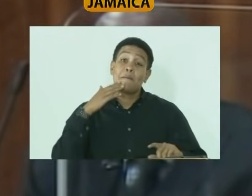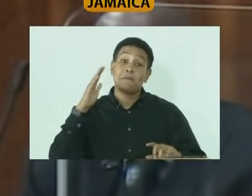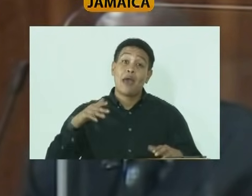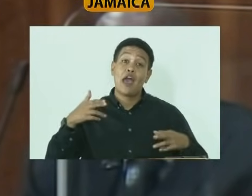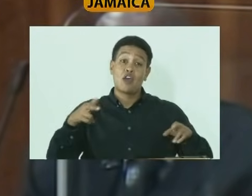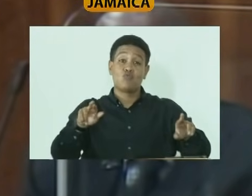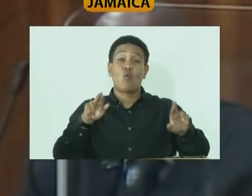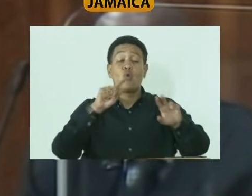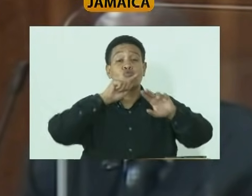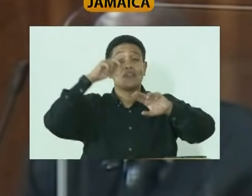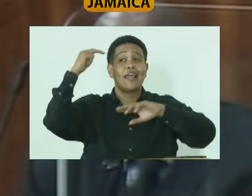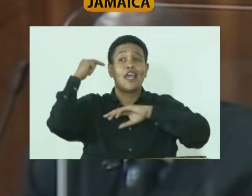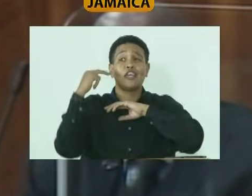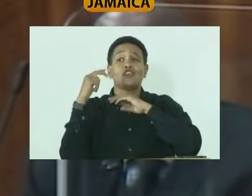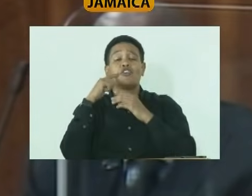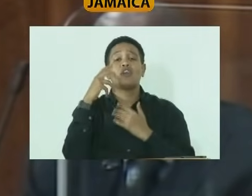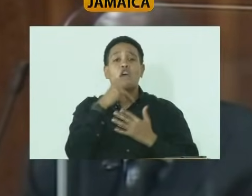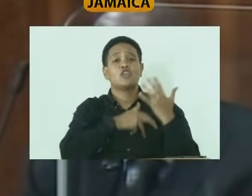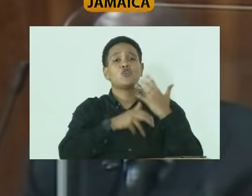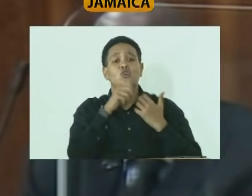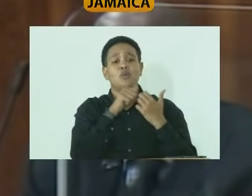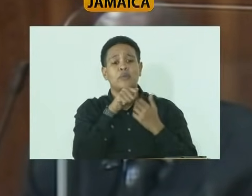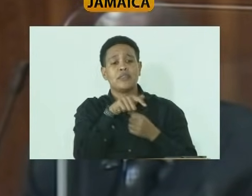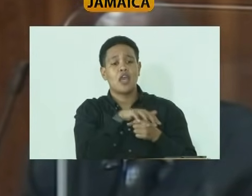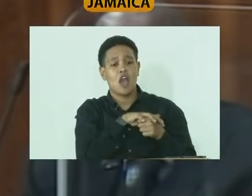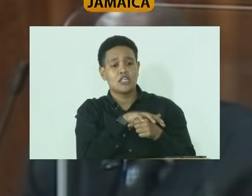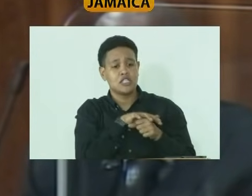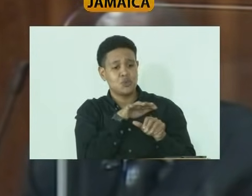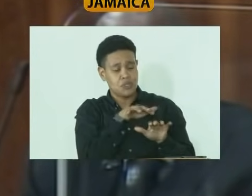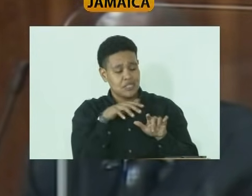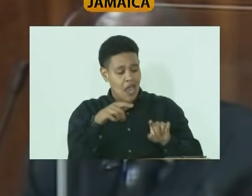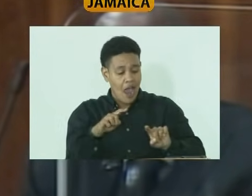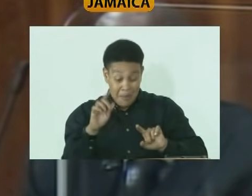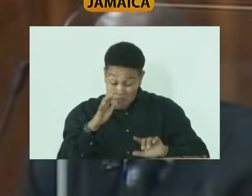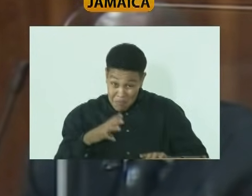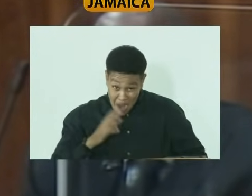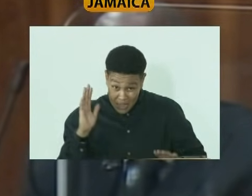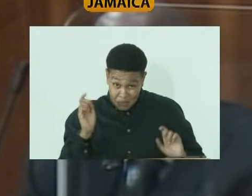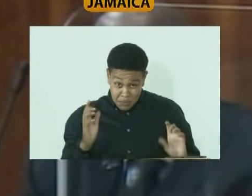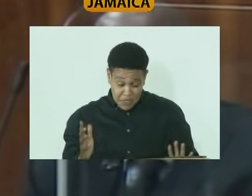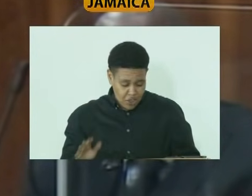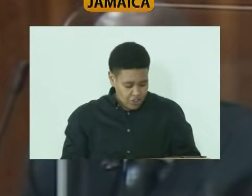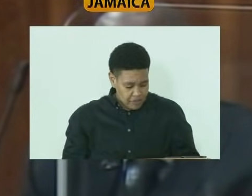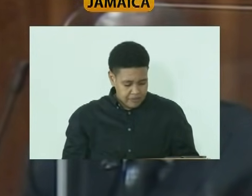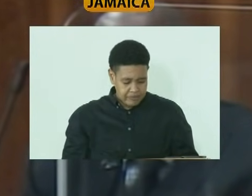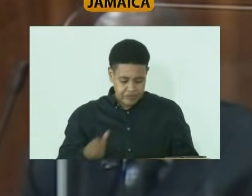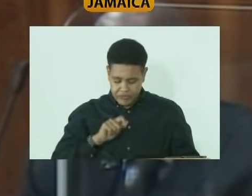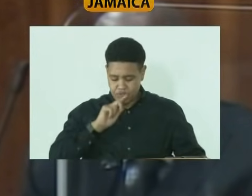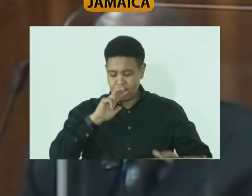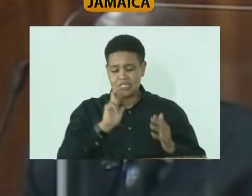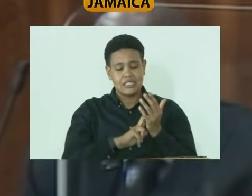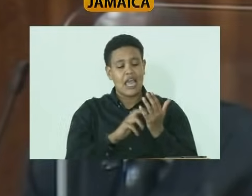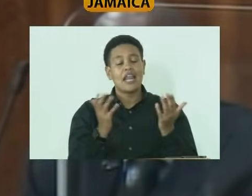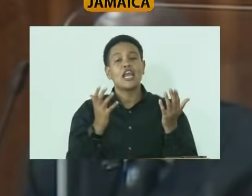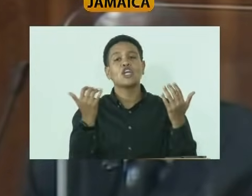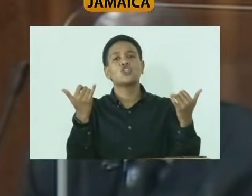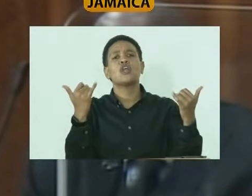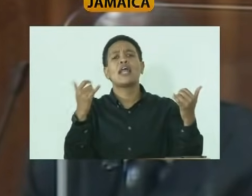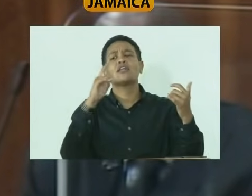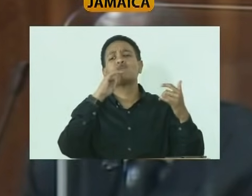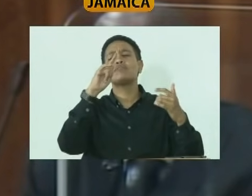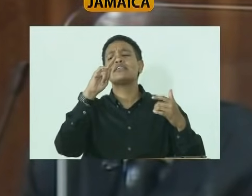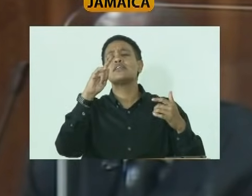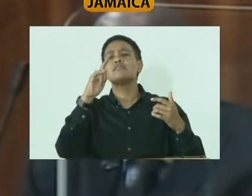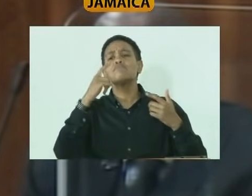have historically been associated with the constituency. Madam Speaker, I stand here today to